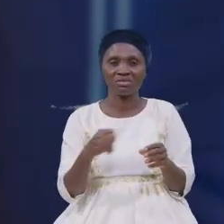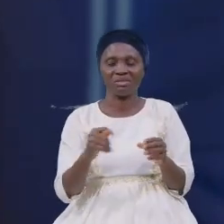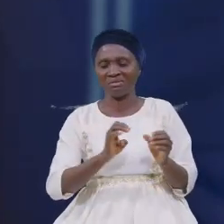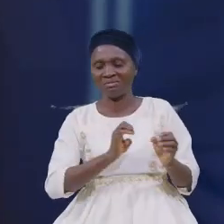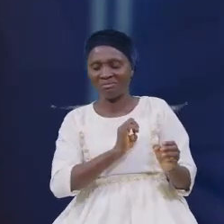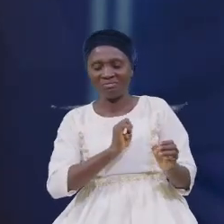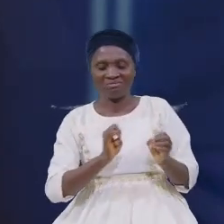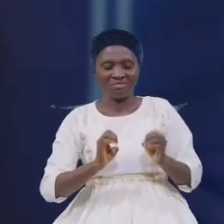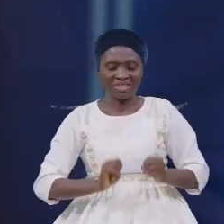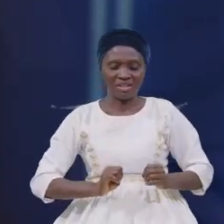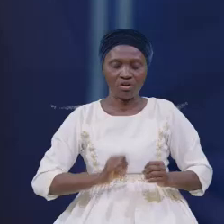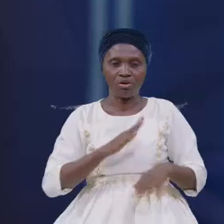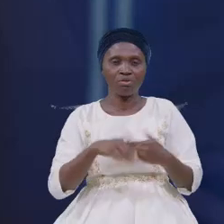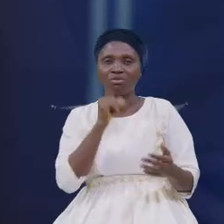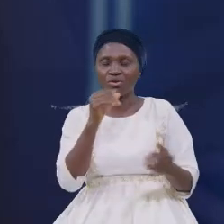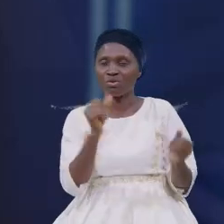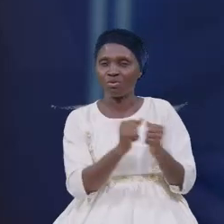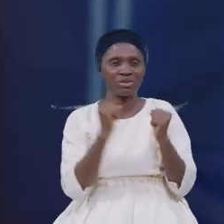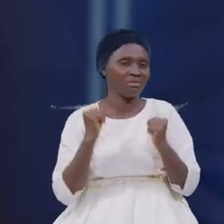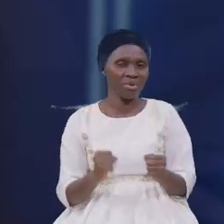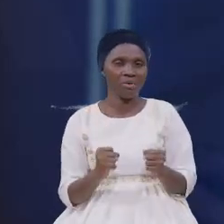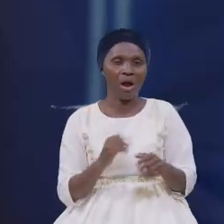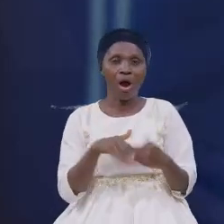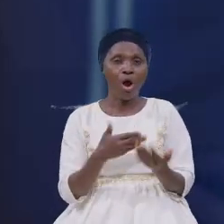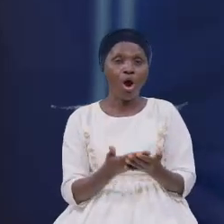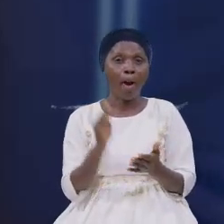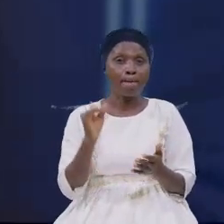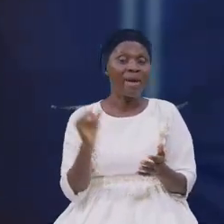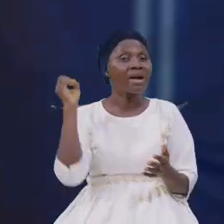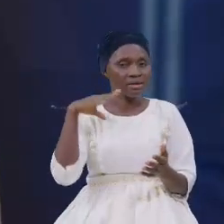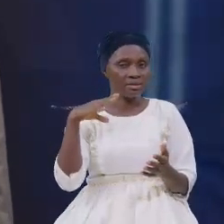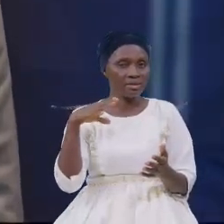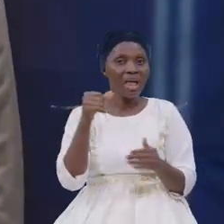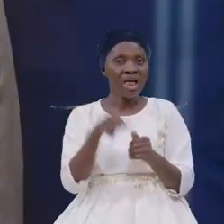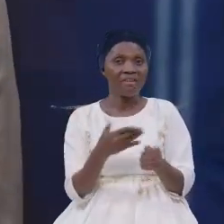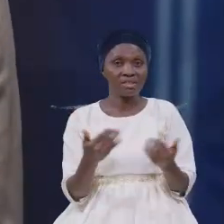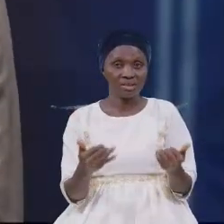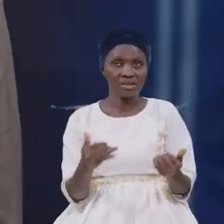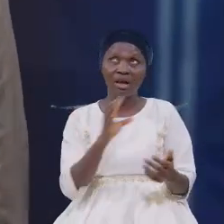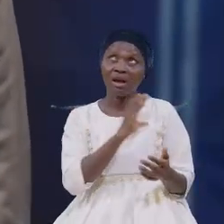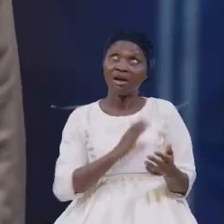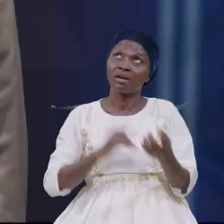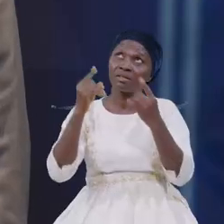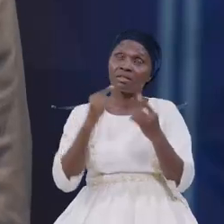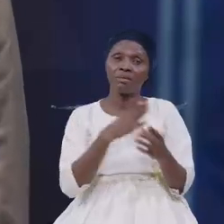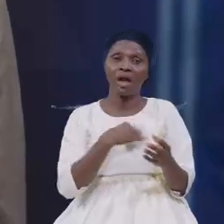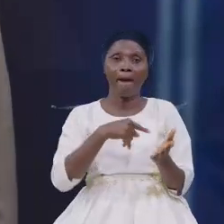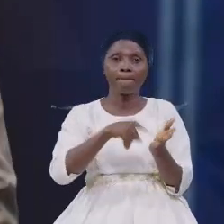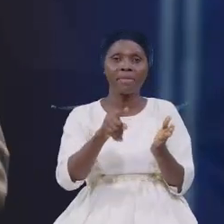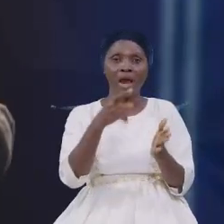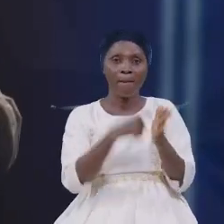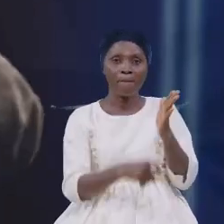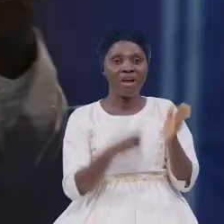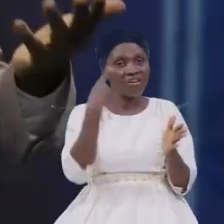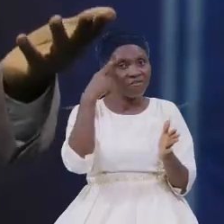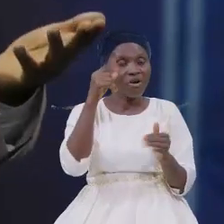by grace. And everything now, Christ came and he paid the price for everyone, and he's gone back to